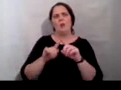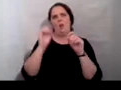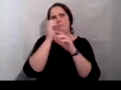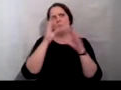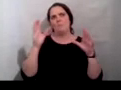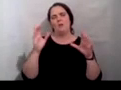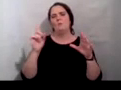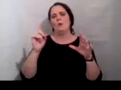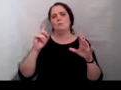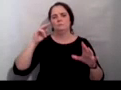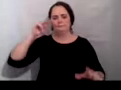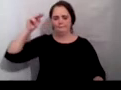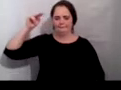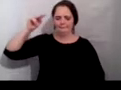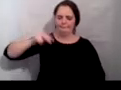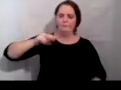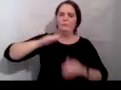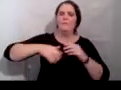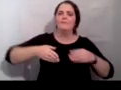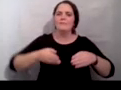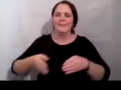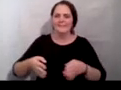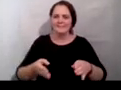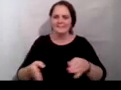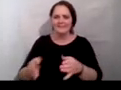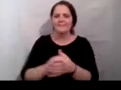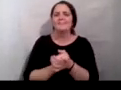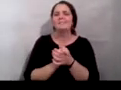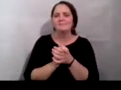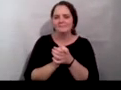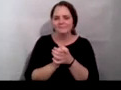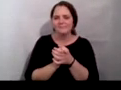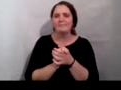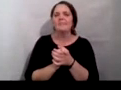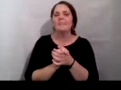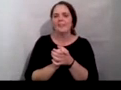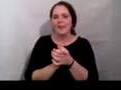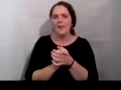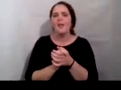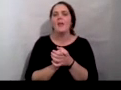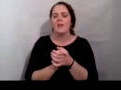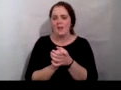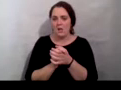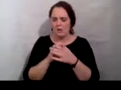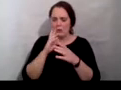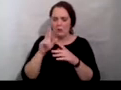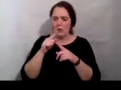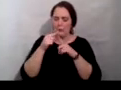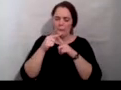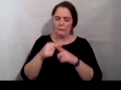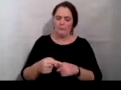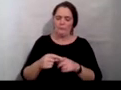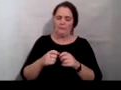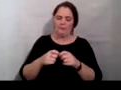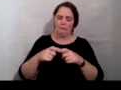beautiful kind of aerial perspective of all of those waterways. And then there's these things that pop out as it's from the